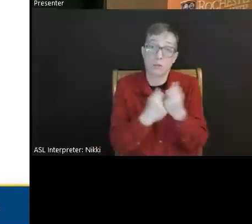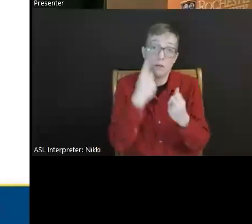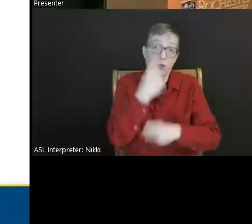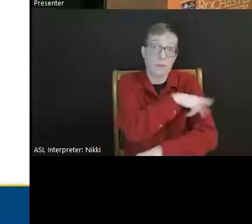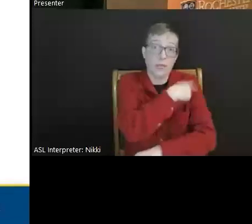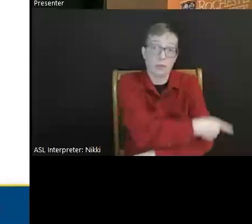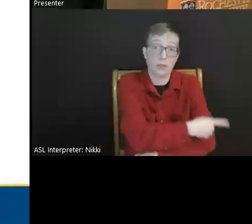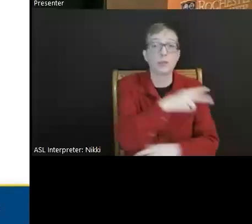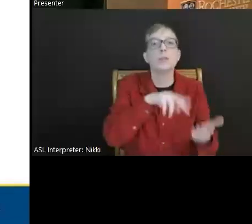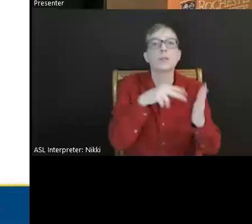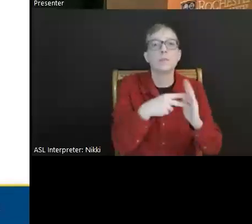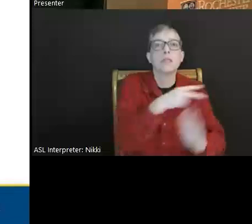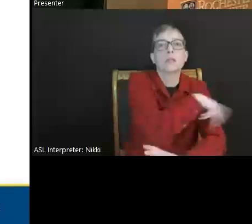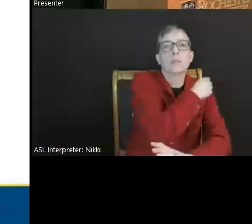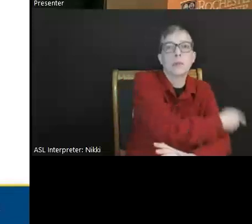ratio.